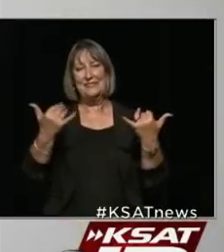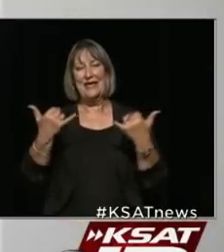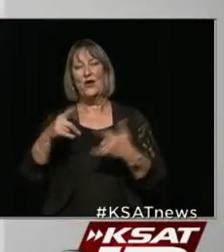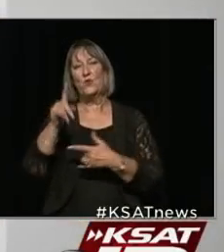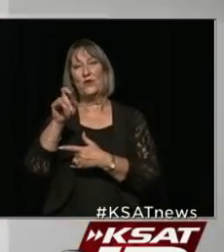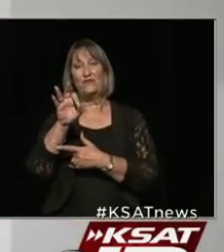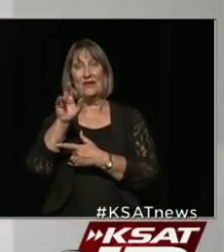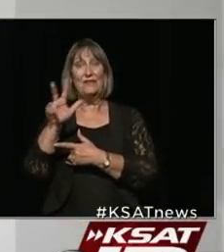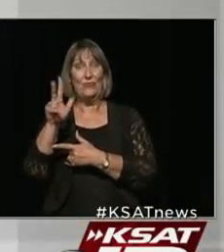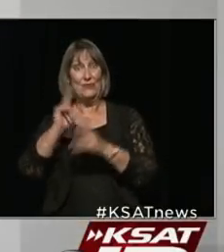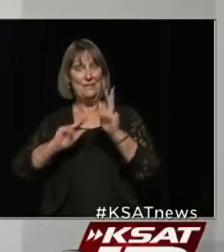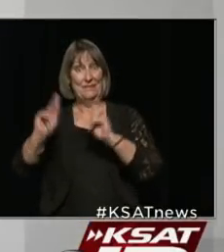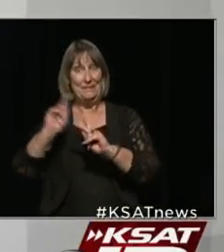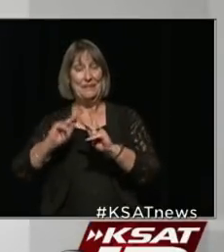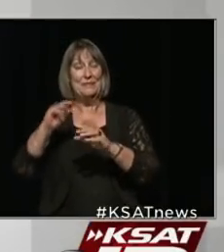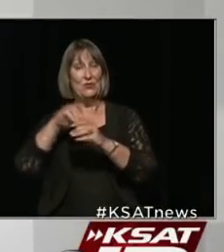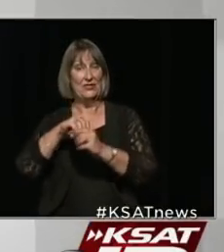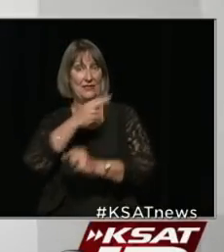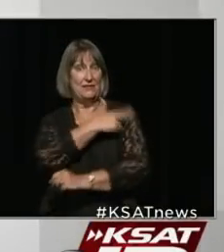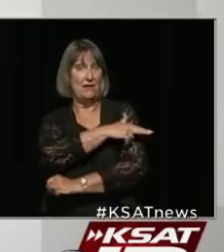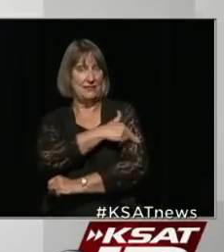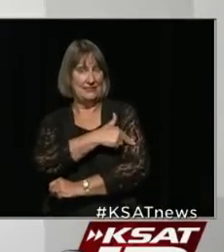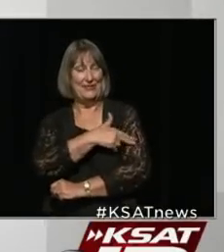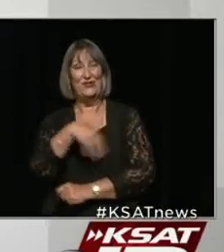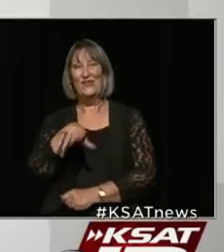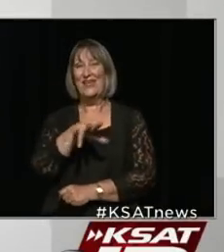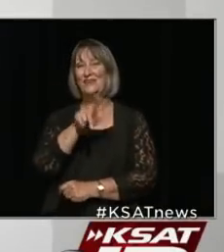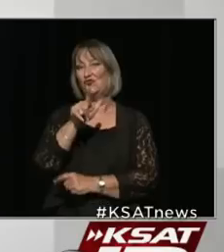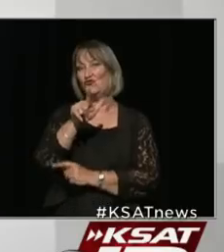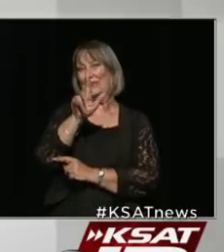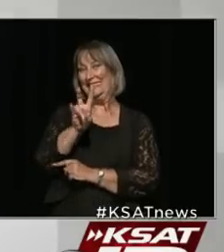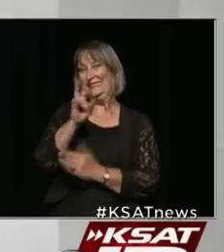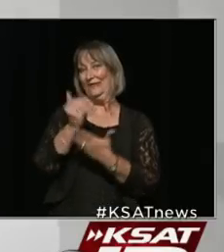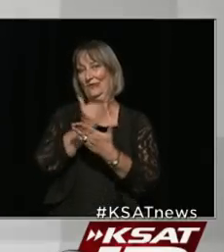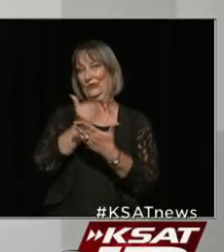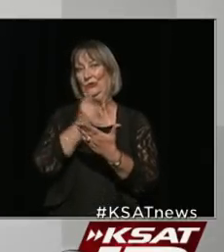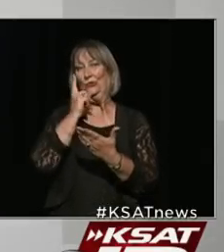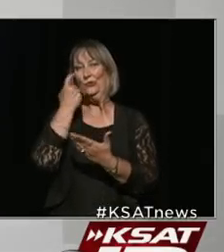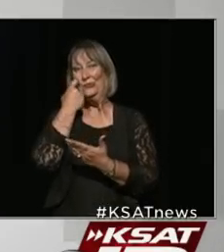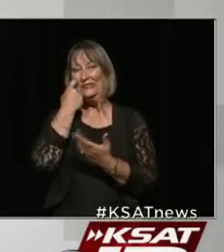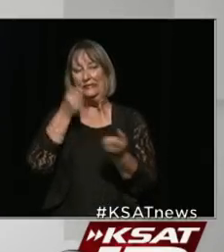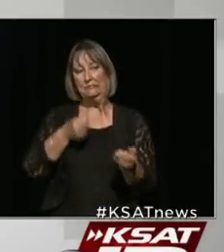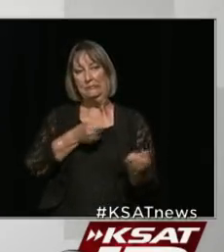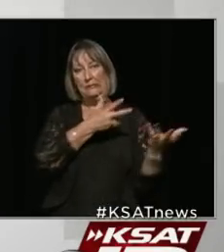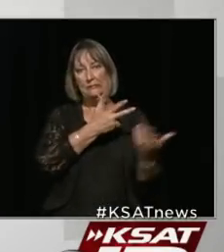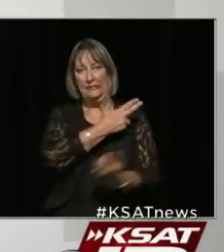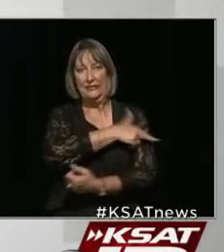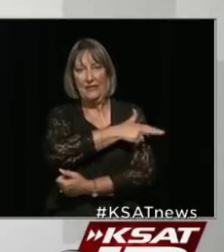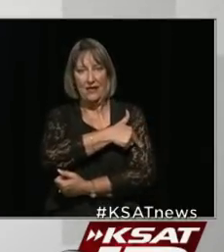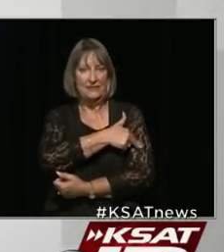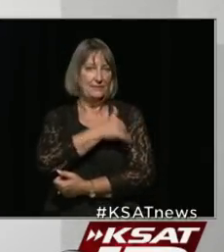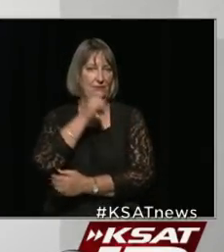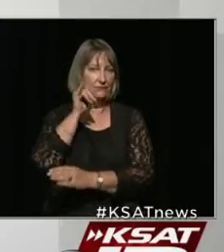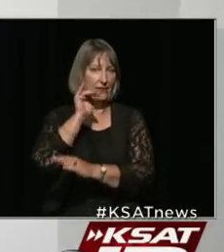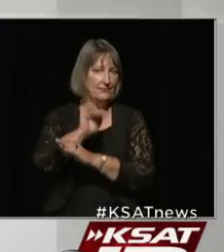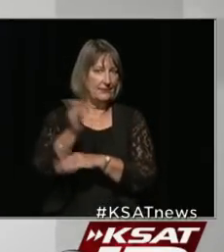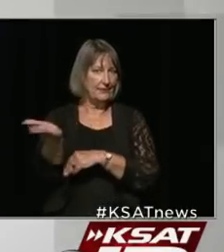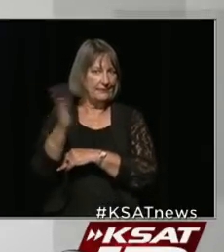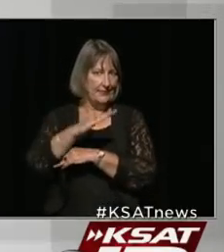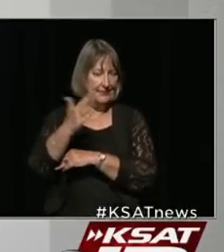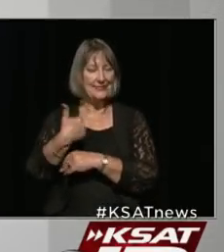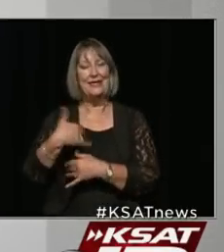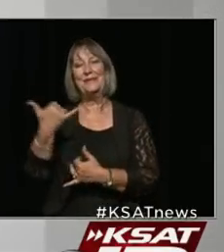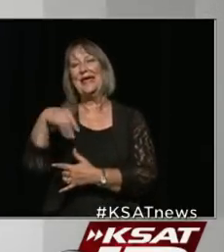hospital with COVID. That's 27 new COVID-19-related admissions to the hospital since last night, and we have